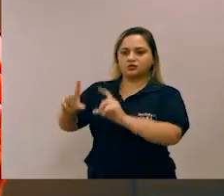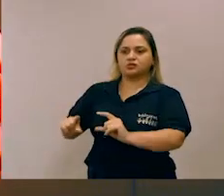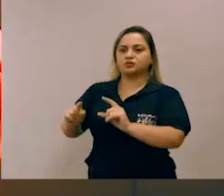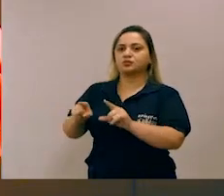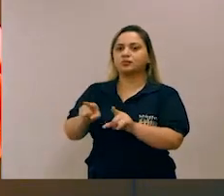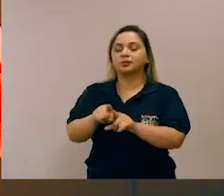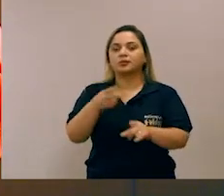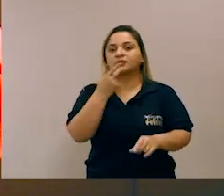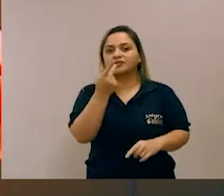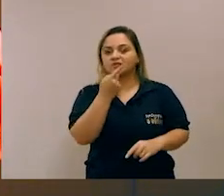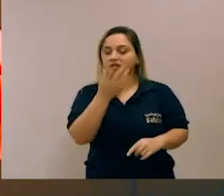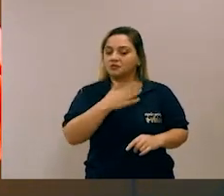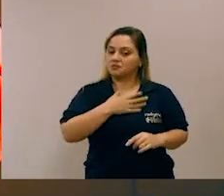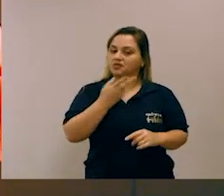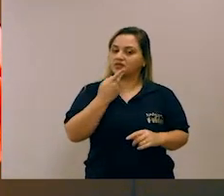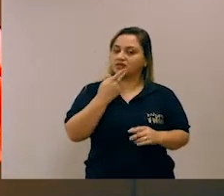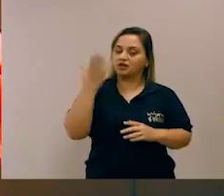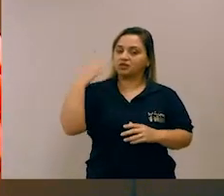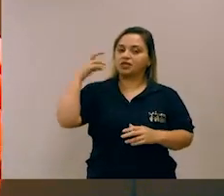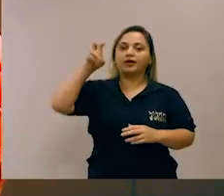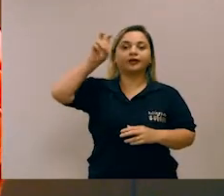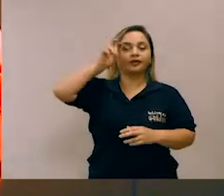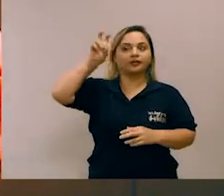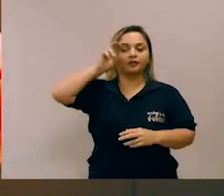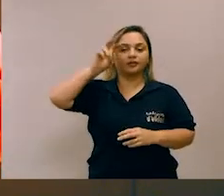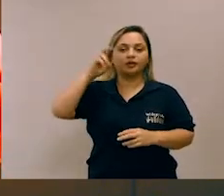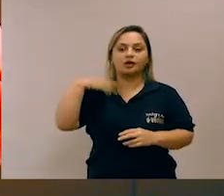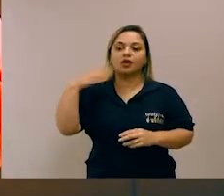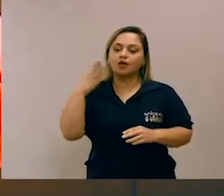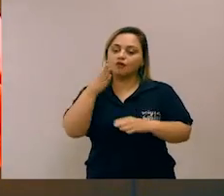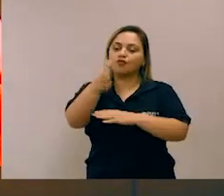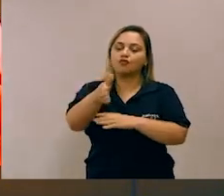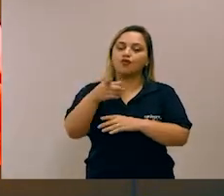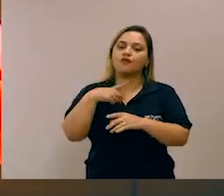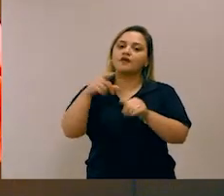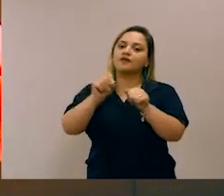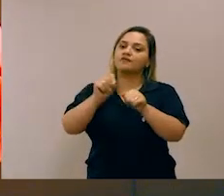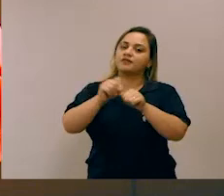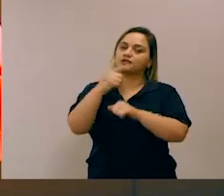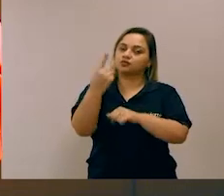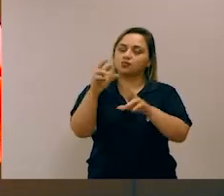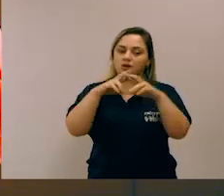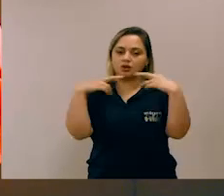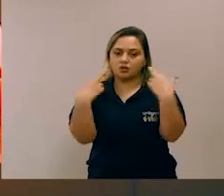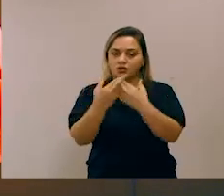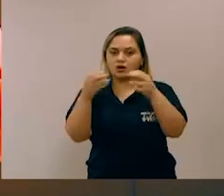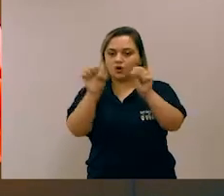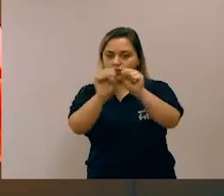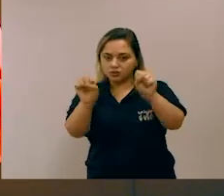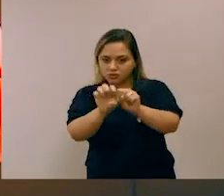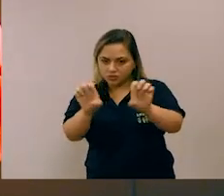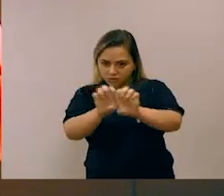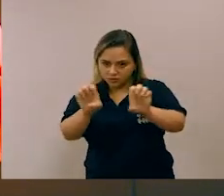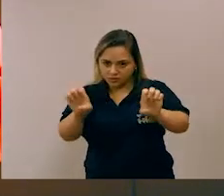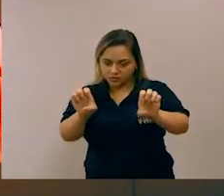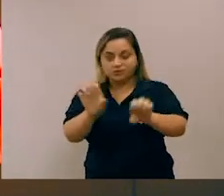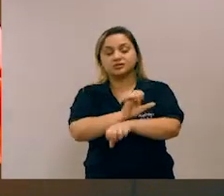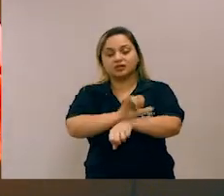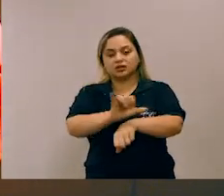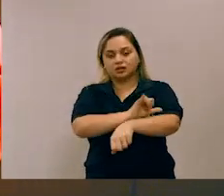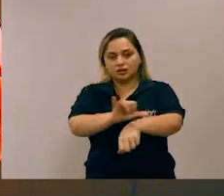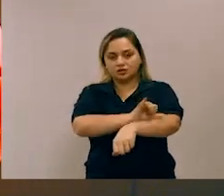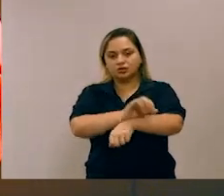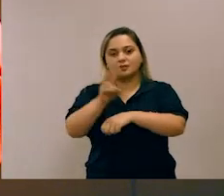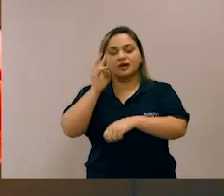strategy department. So every Thursday, I go there to the headquarters. We have a strategic meeting